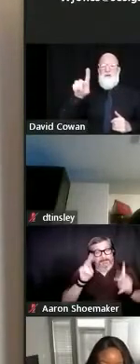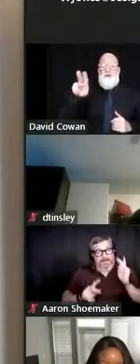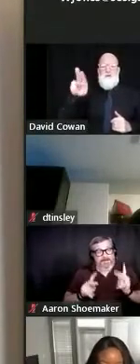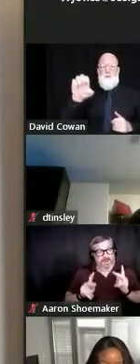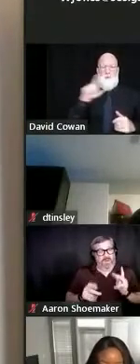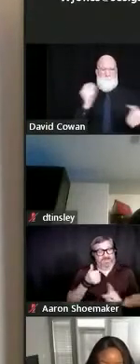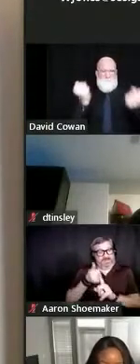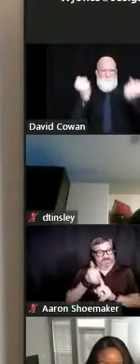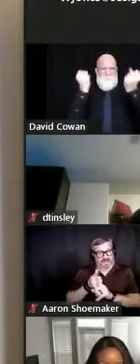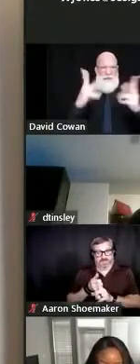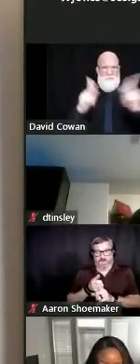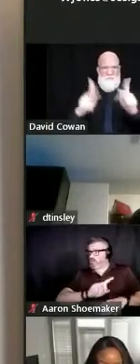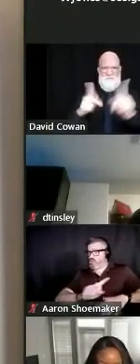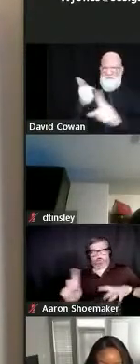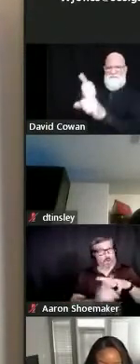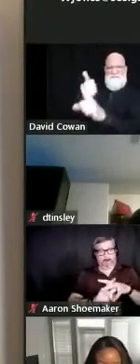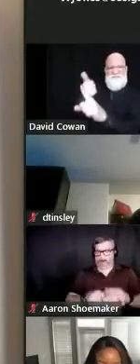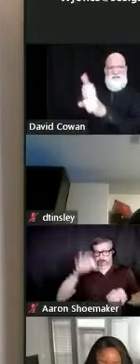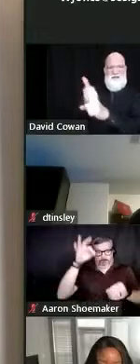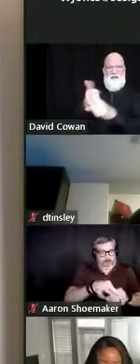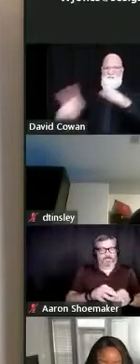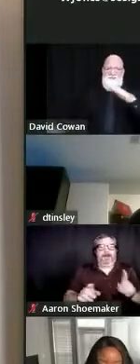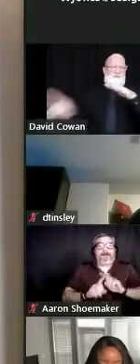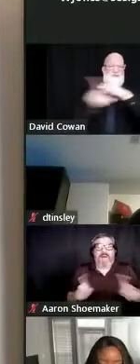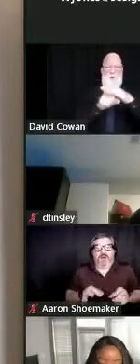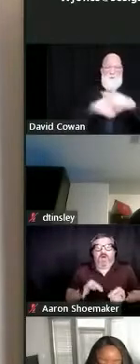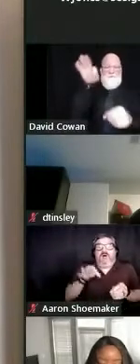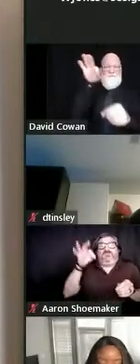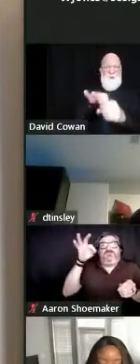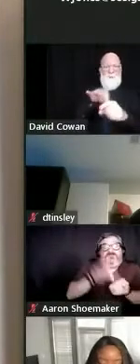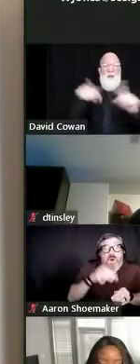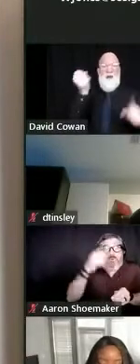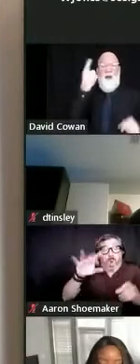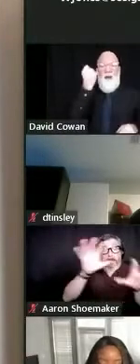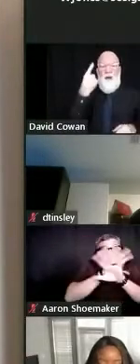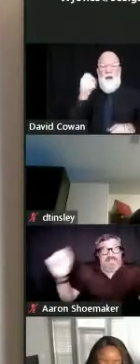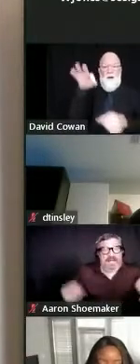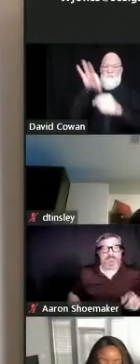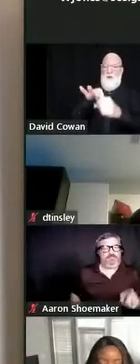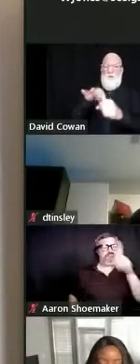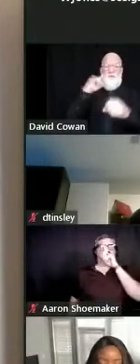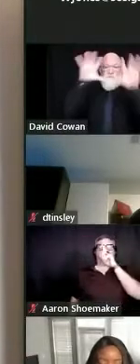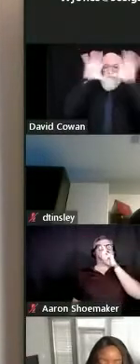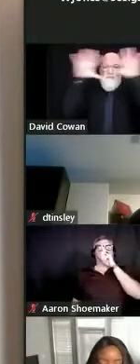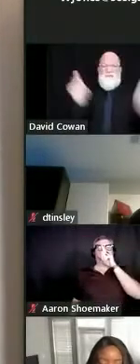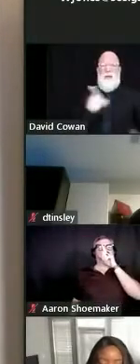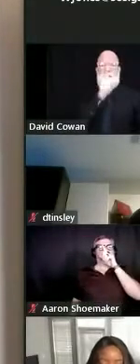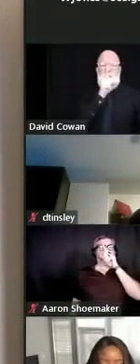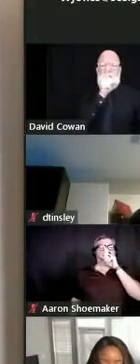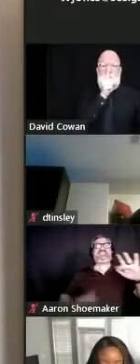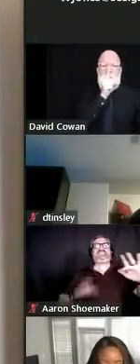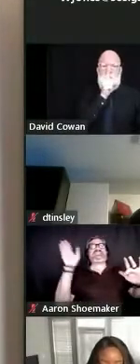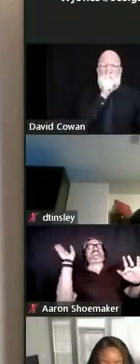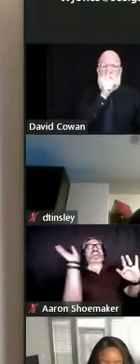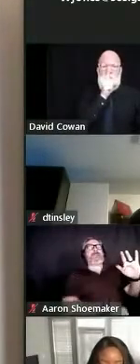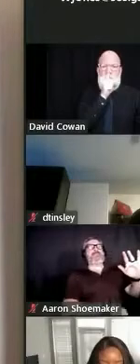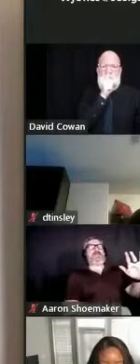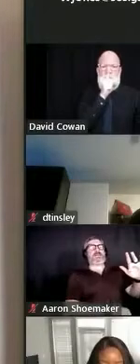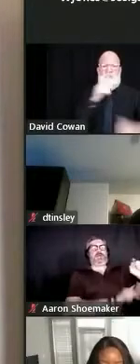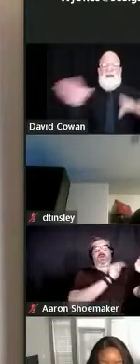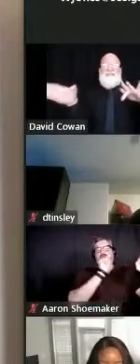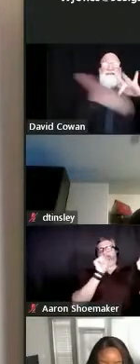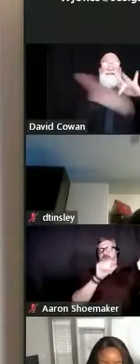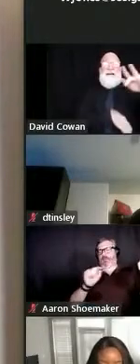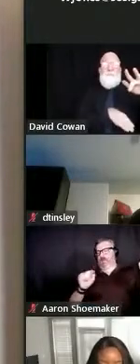that none of this is that oddl looking in terms of if you're actually following what's happening in this state Republicans still got 53% of all the